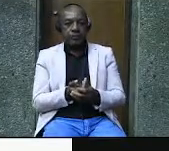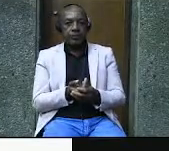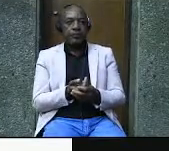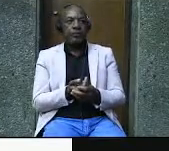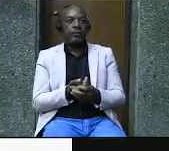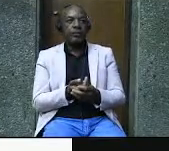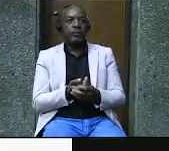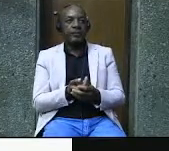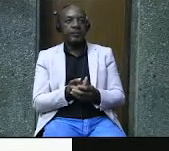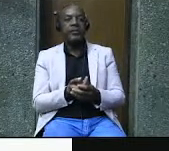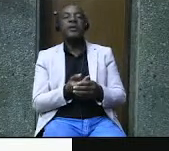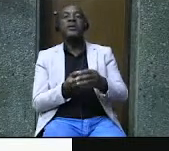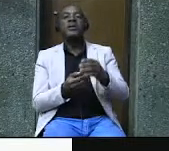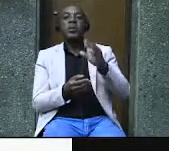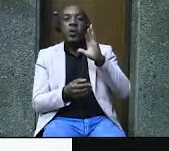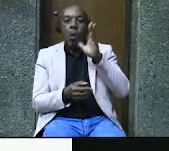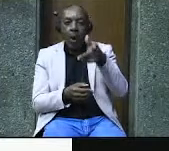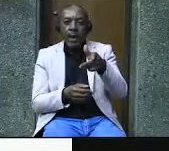market value compensation.